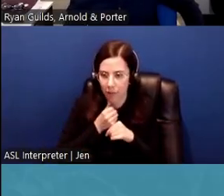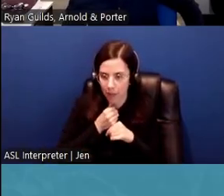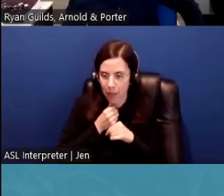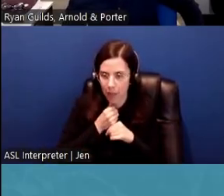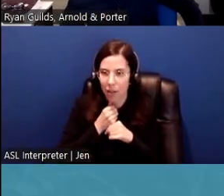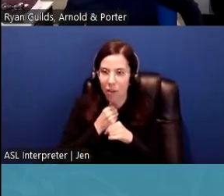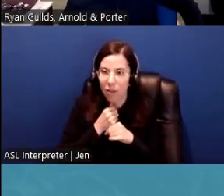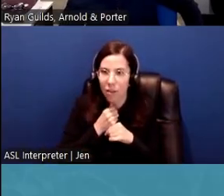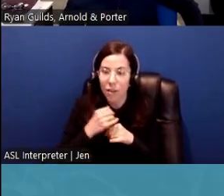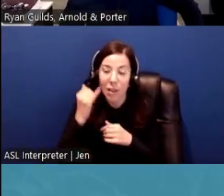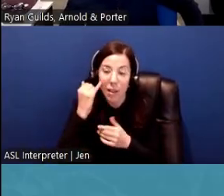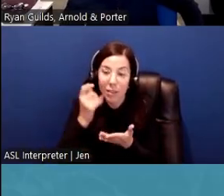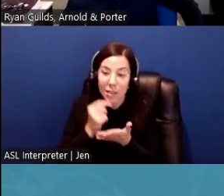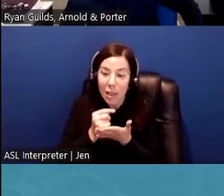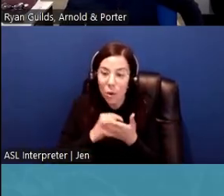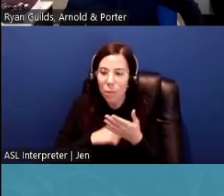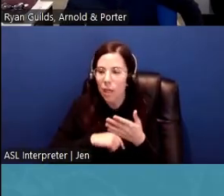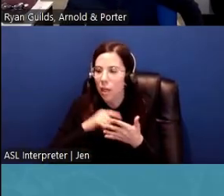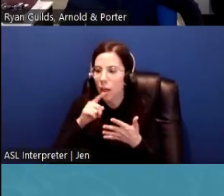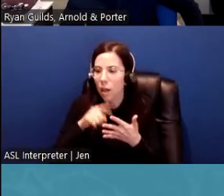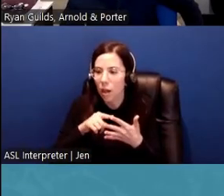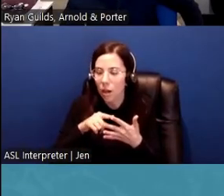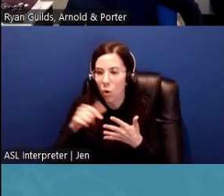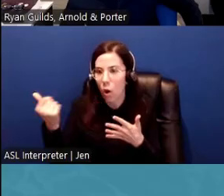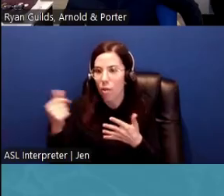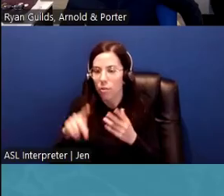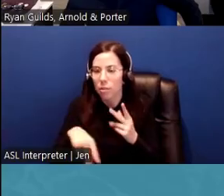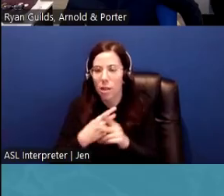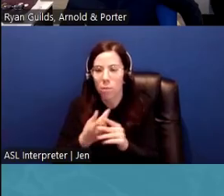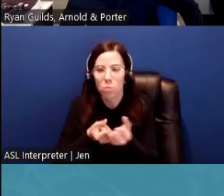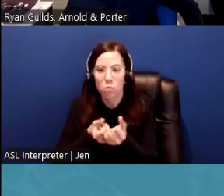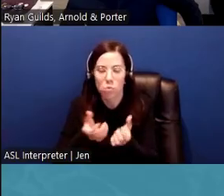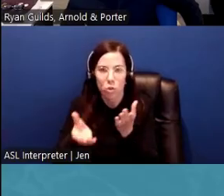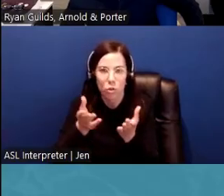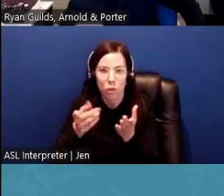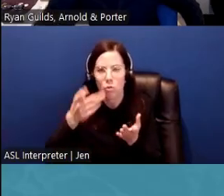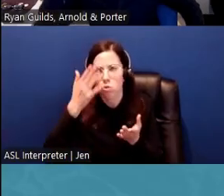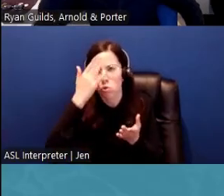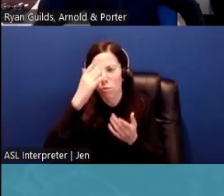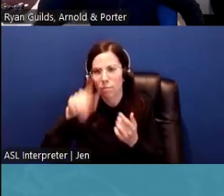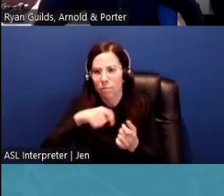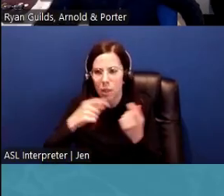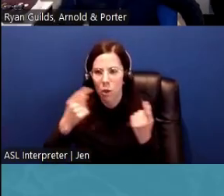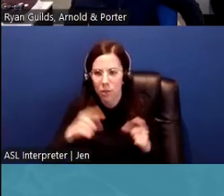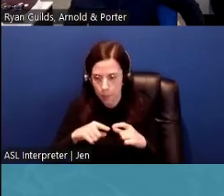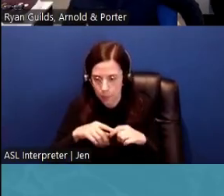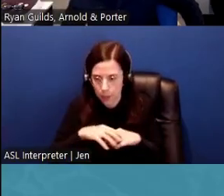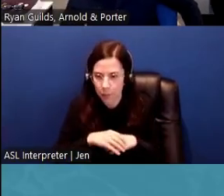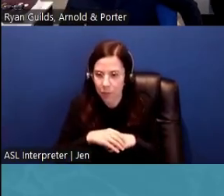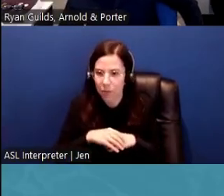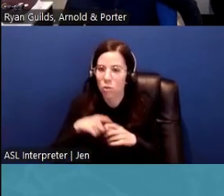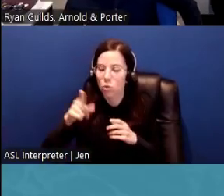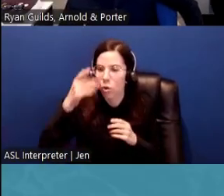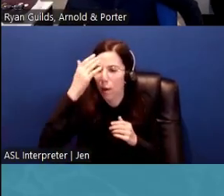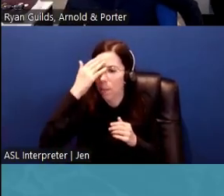whether it's therapy services or other support services, so you have a sense of what's happening there in order to be able to ensure and